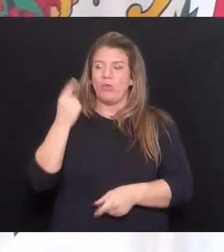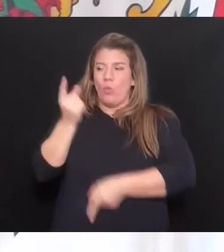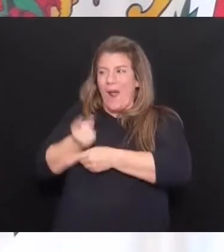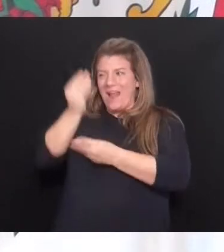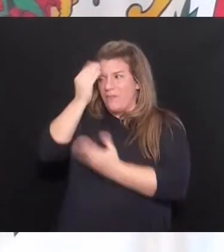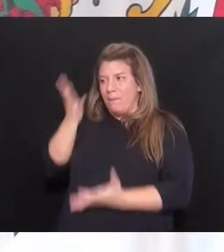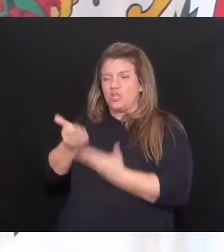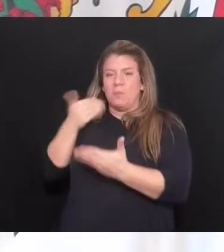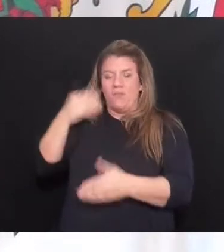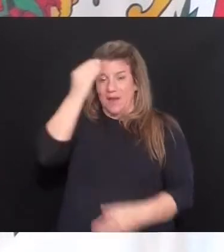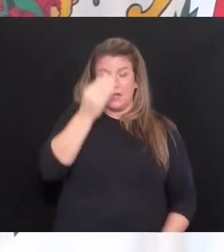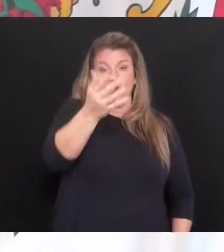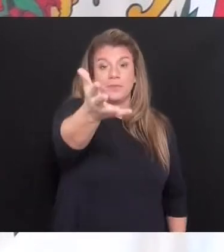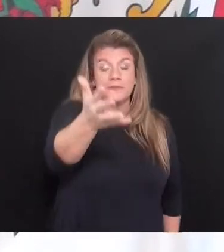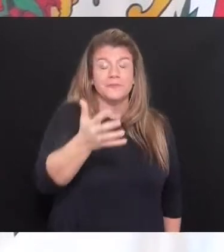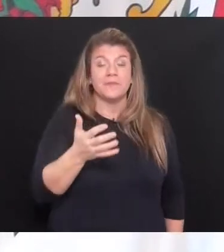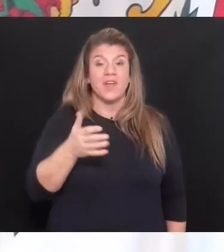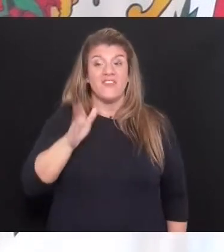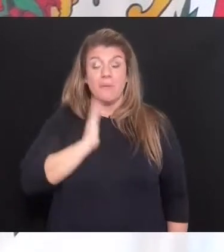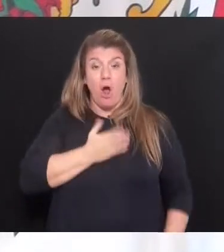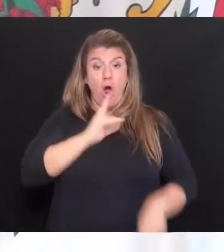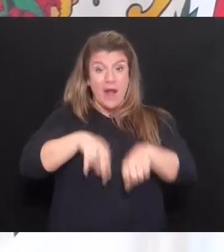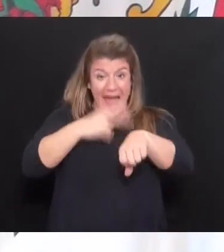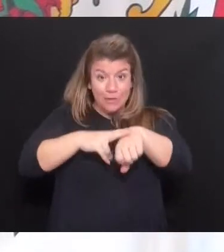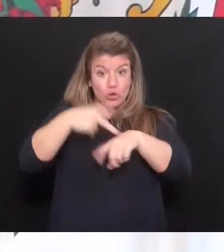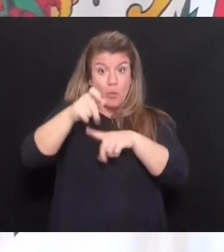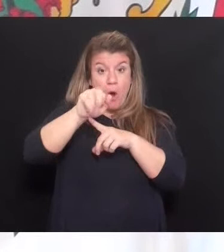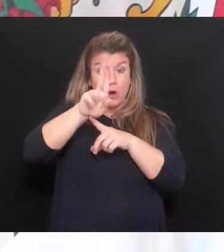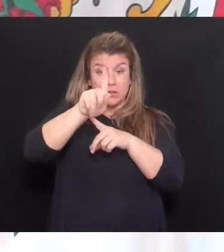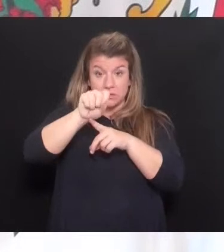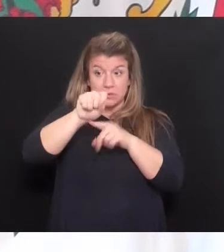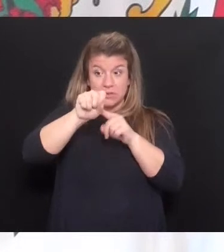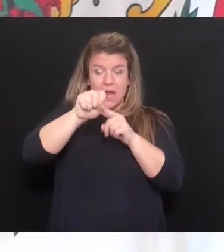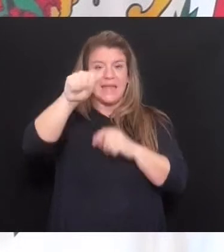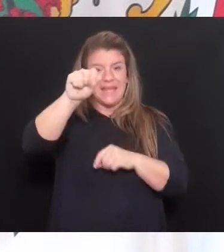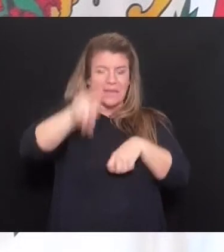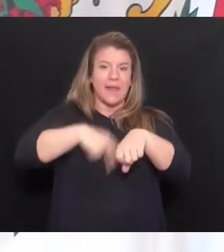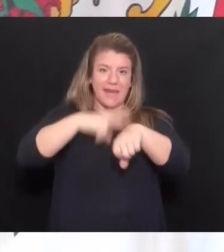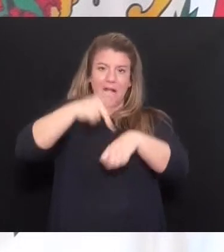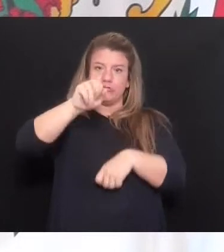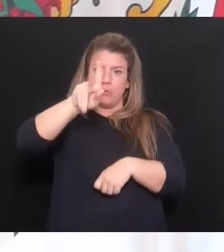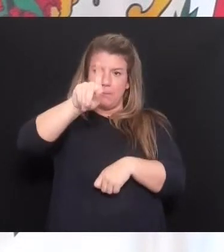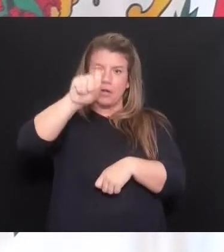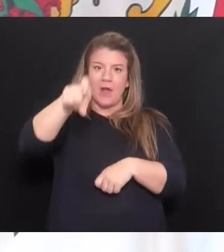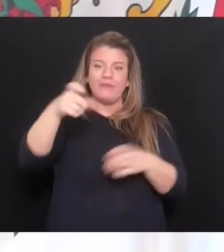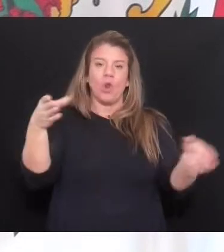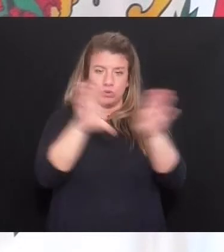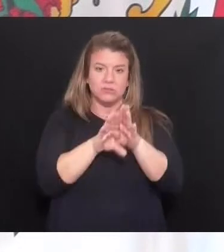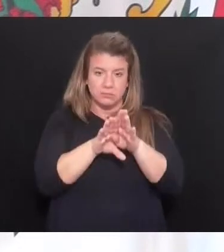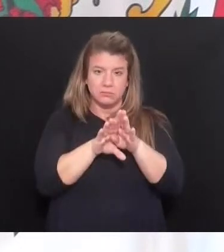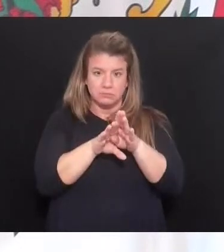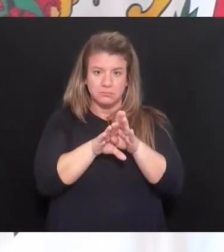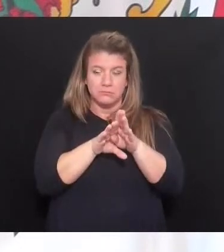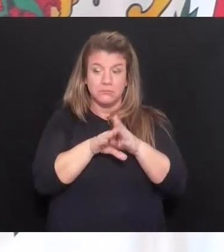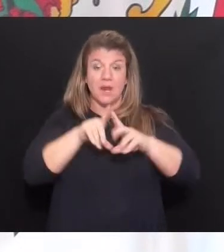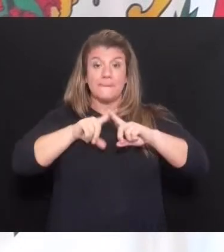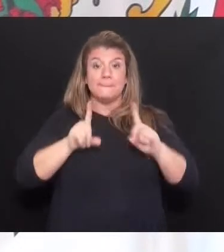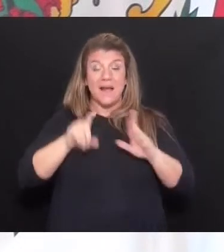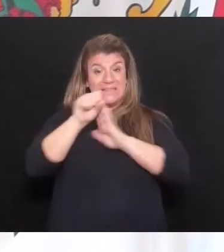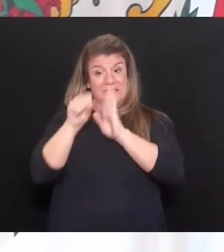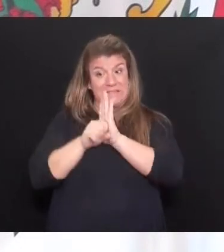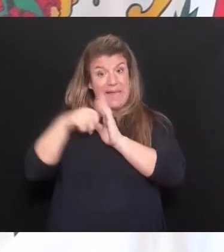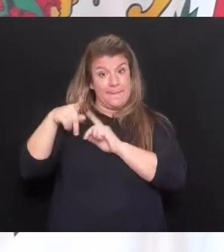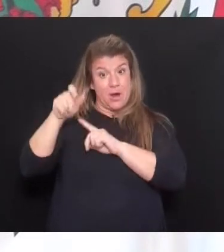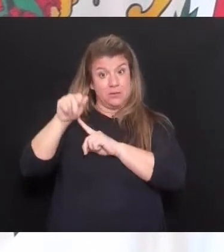was, from the standpoint of our national parks, yeah, our national parks will have to close. But as far as our